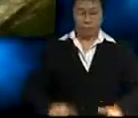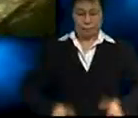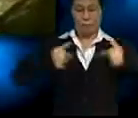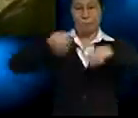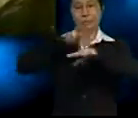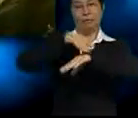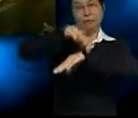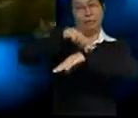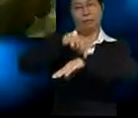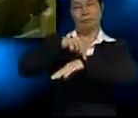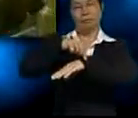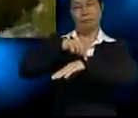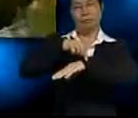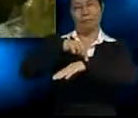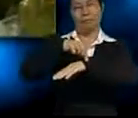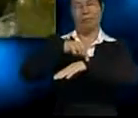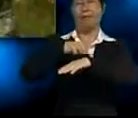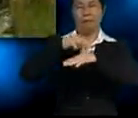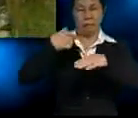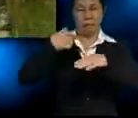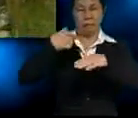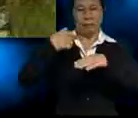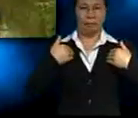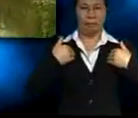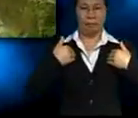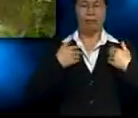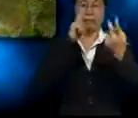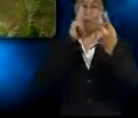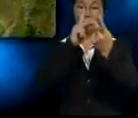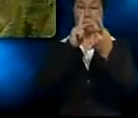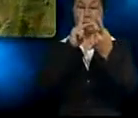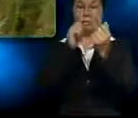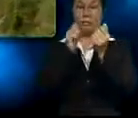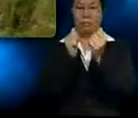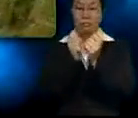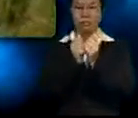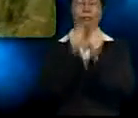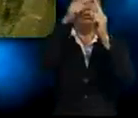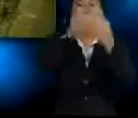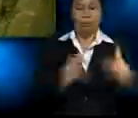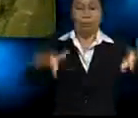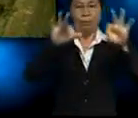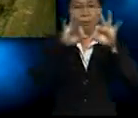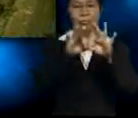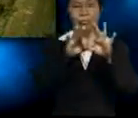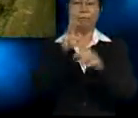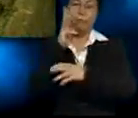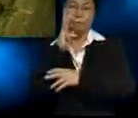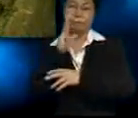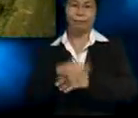Life on Earth has evolved with and adapted itself to the important features of